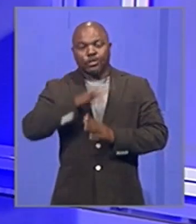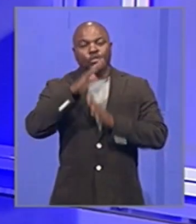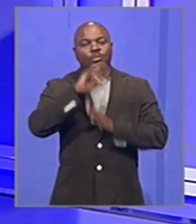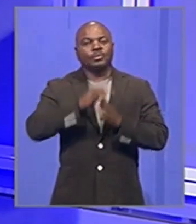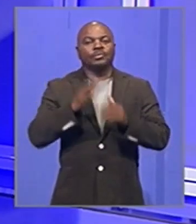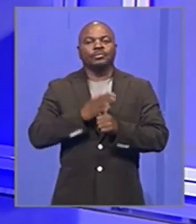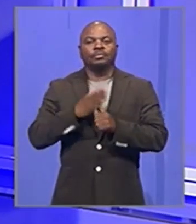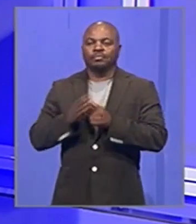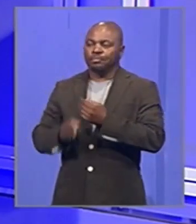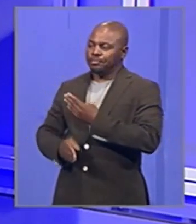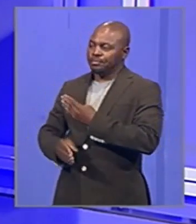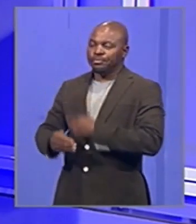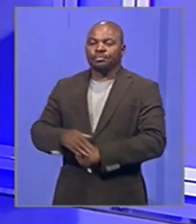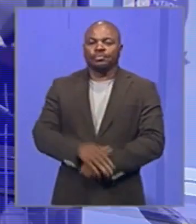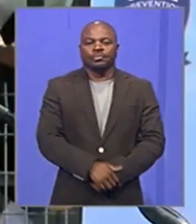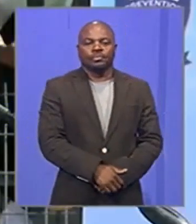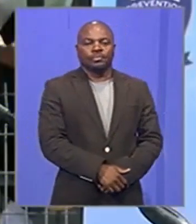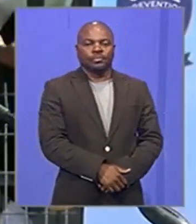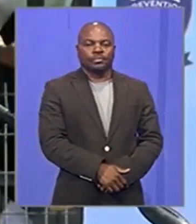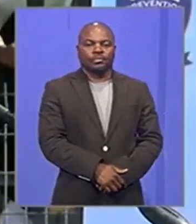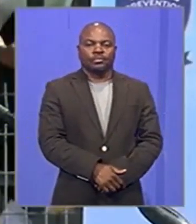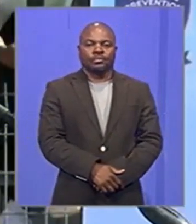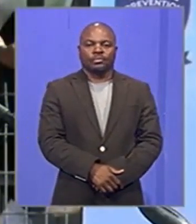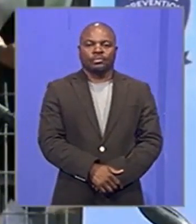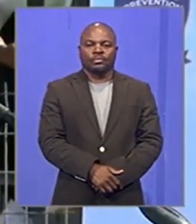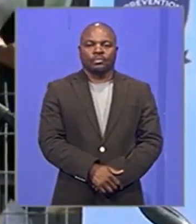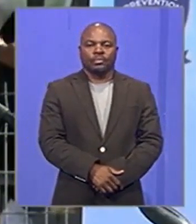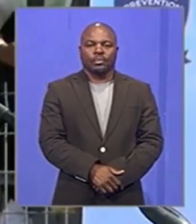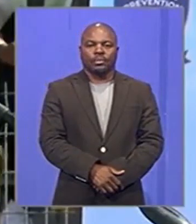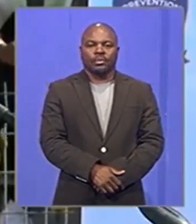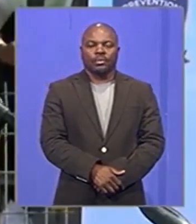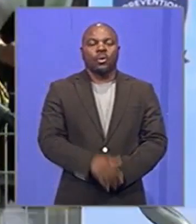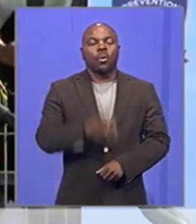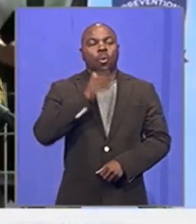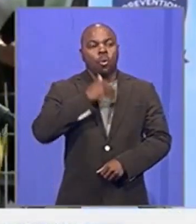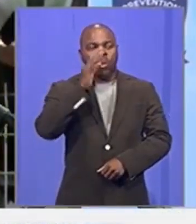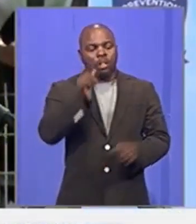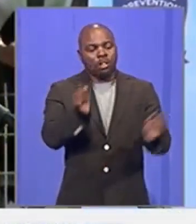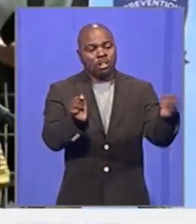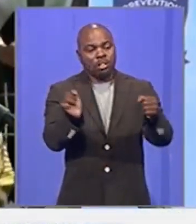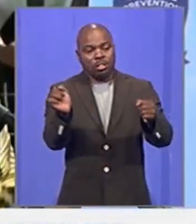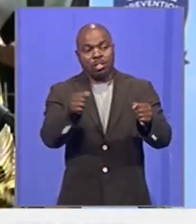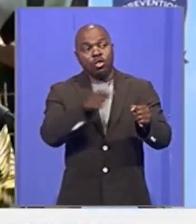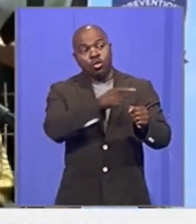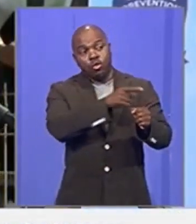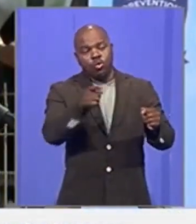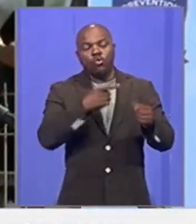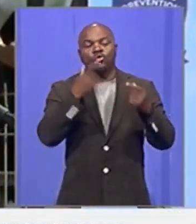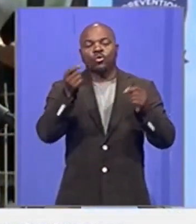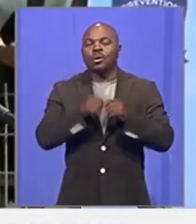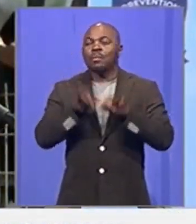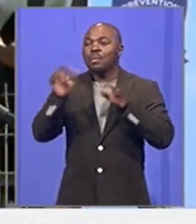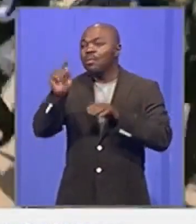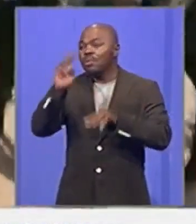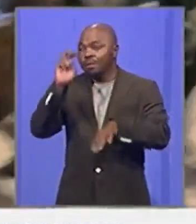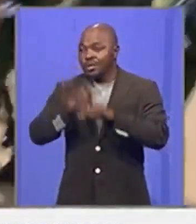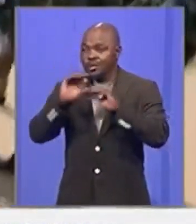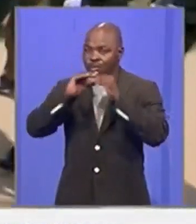dihlooho tsa tsona. We will deploy you to protect all our people where they need